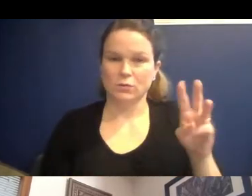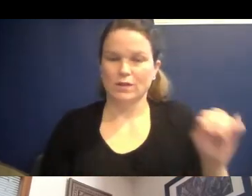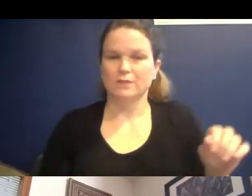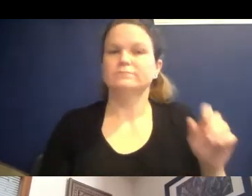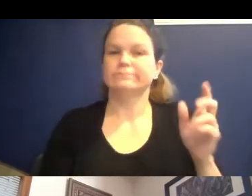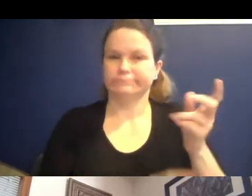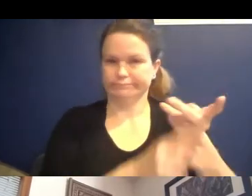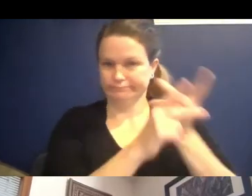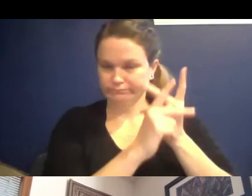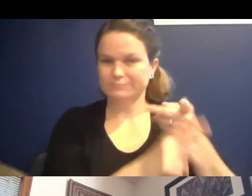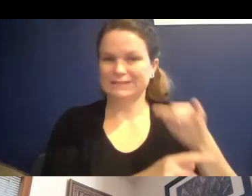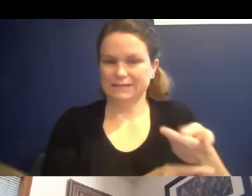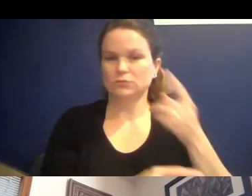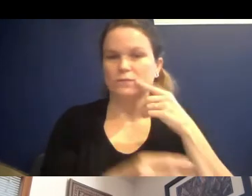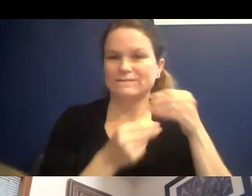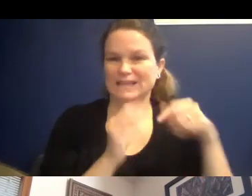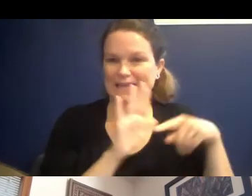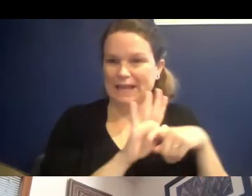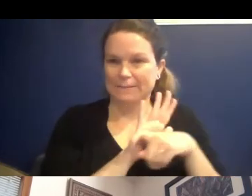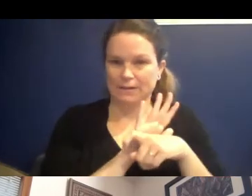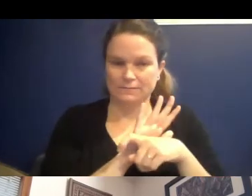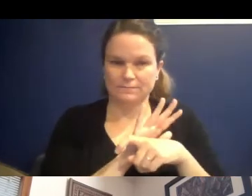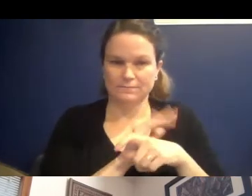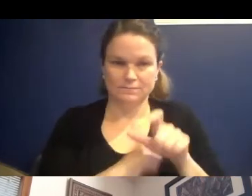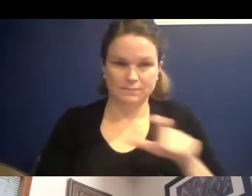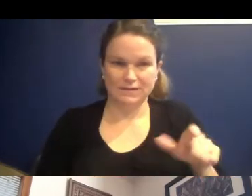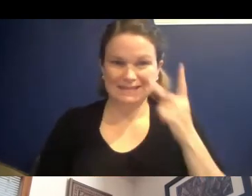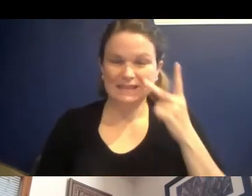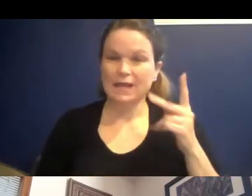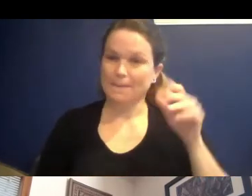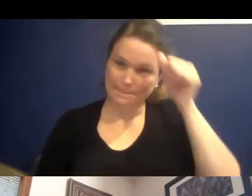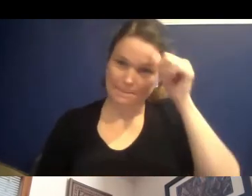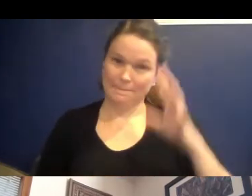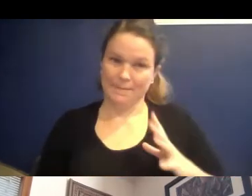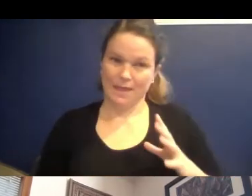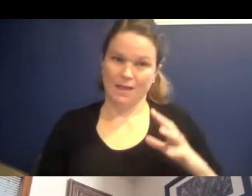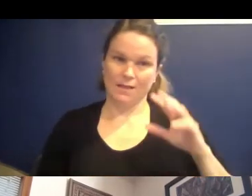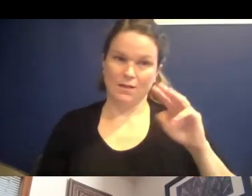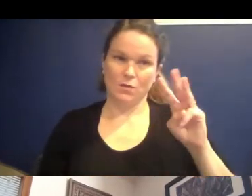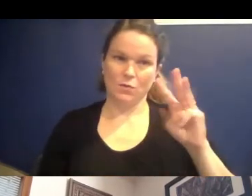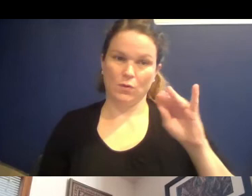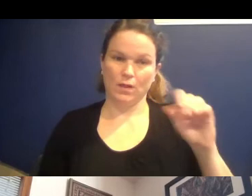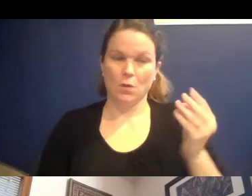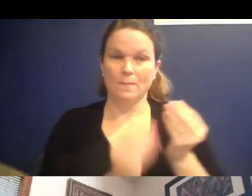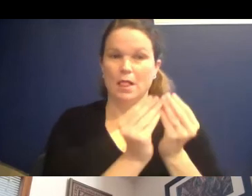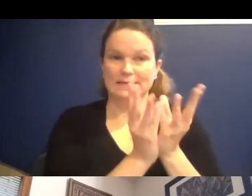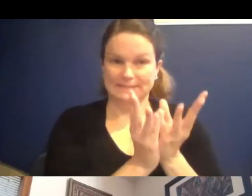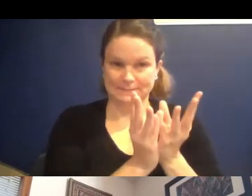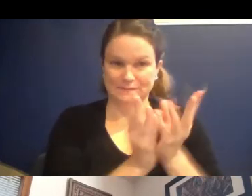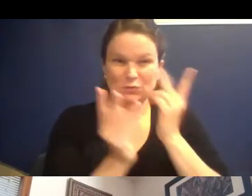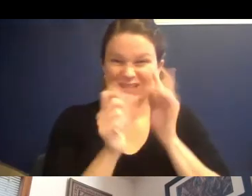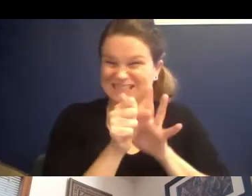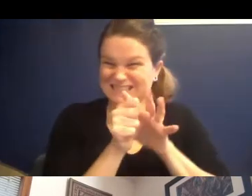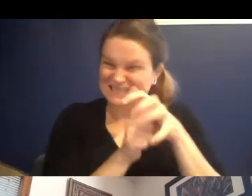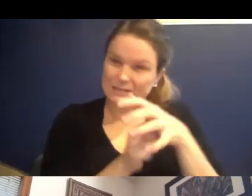their caterpillars. So on the bottom left is a male willow blossom, and you can see all the pollen, the